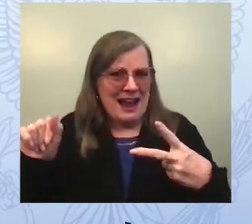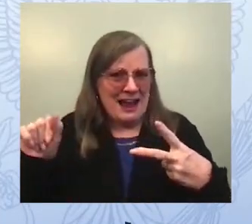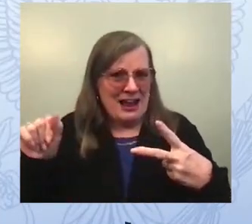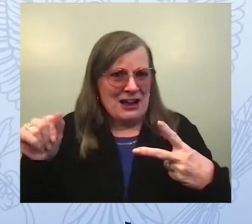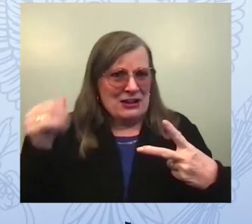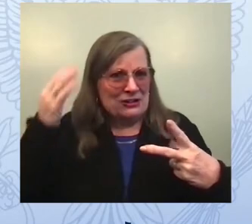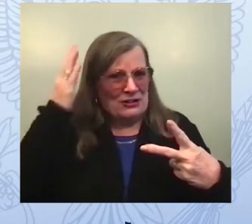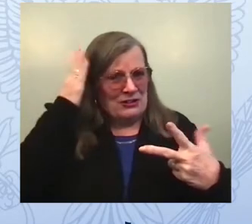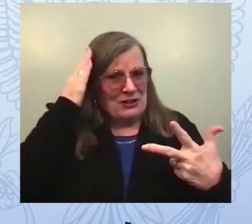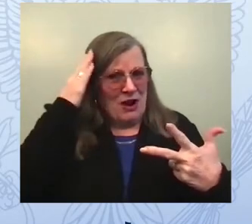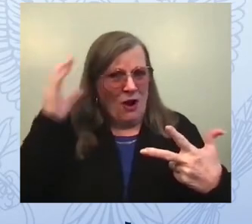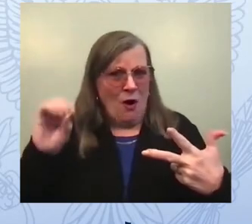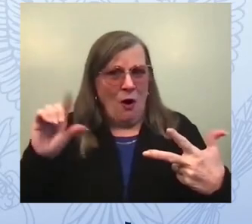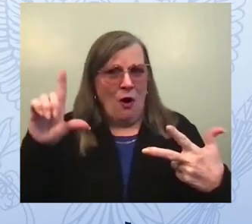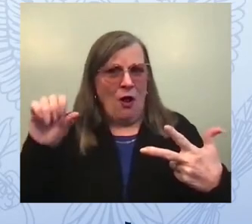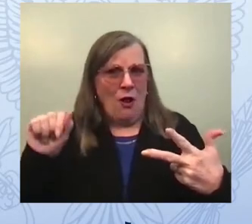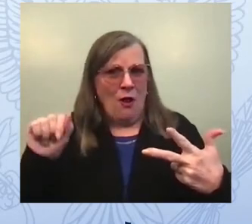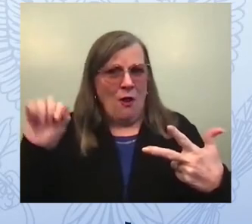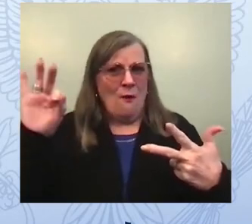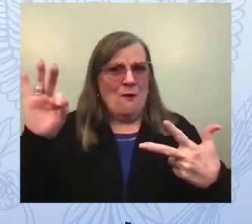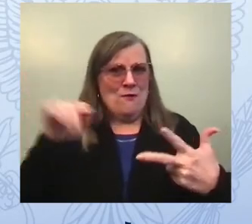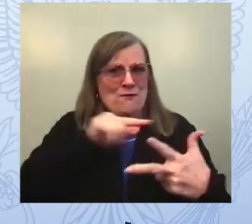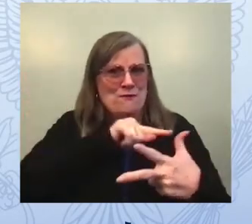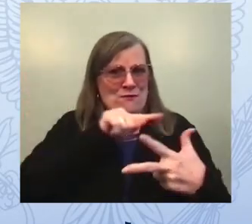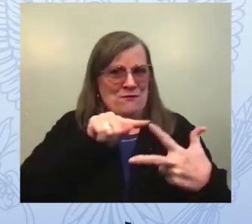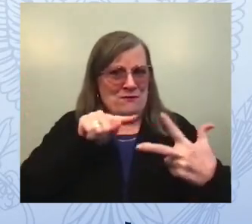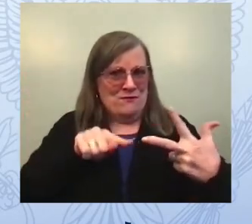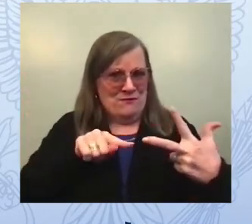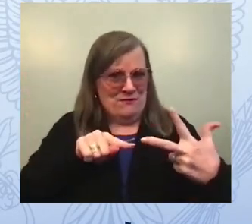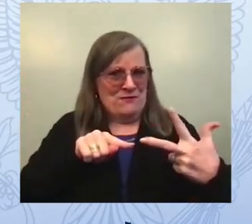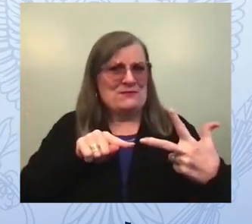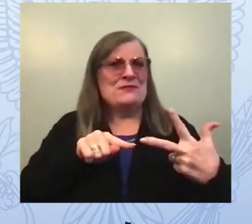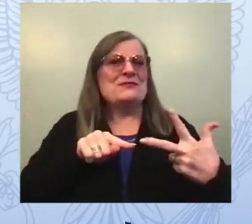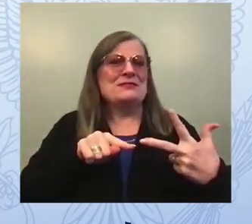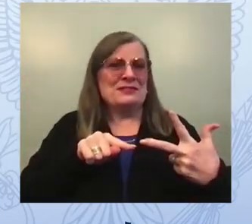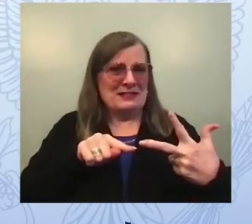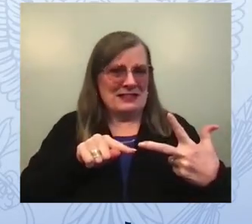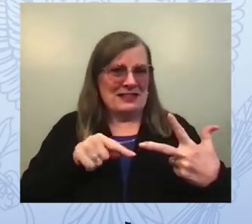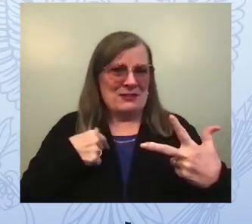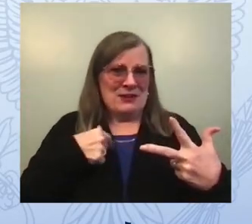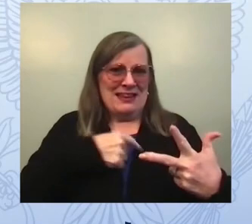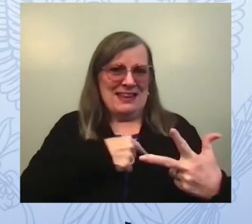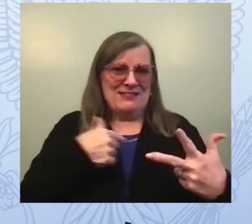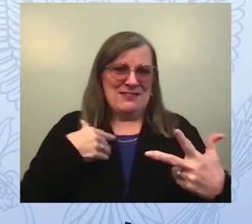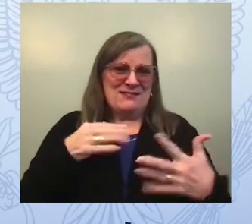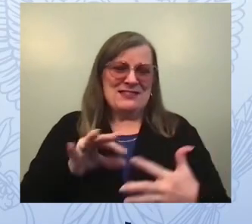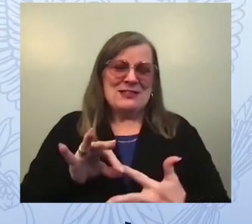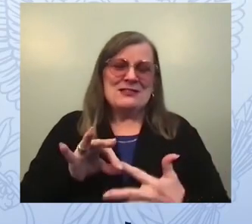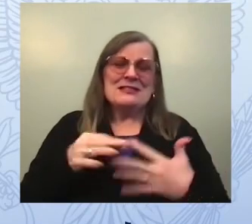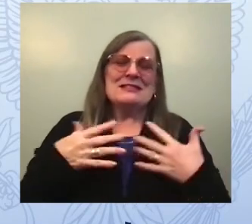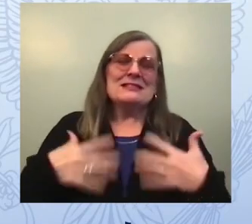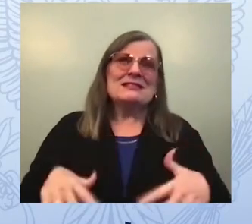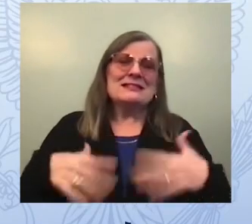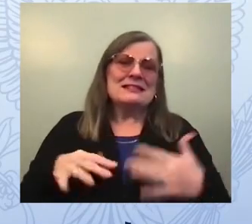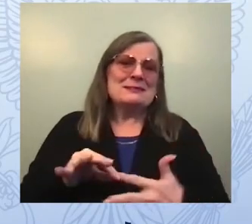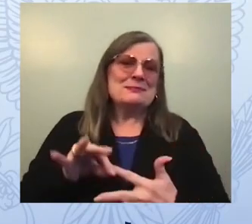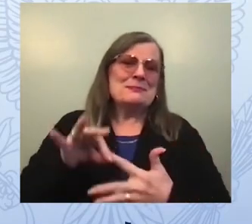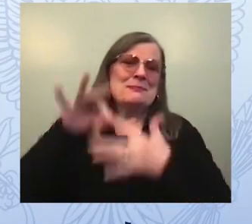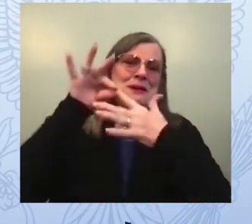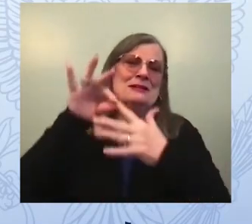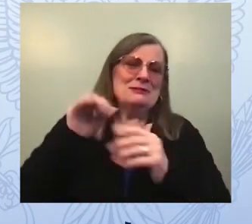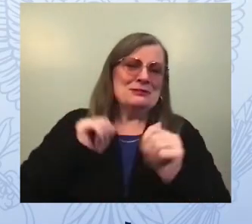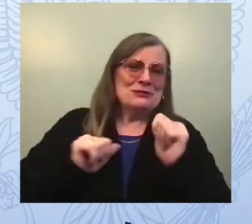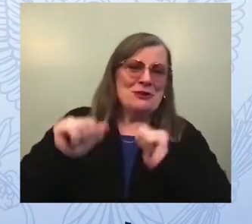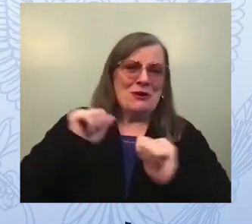Okay. So we have a very special performance to get all of you ready for the magic of